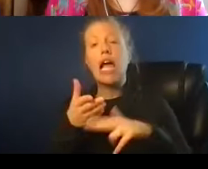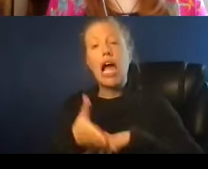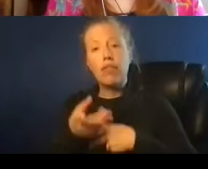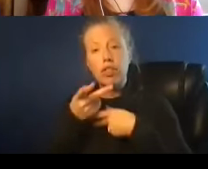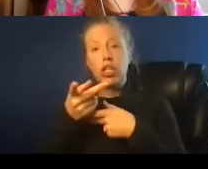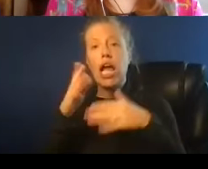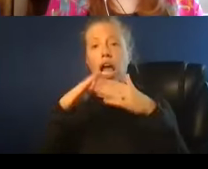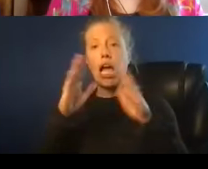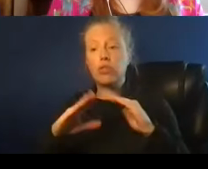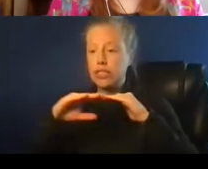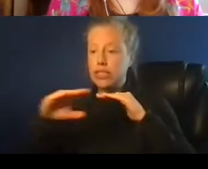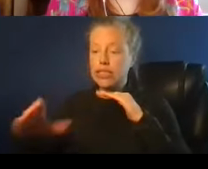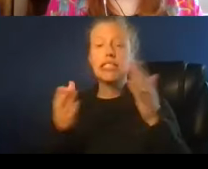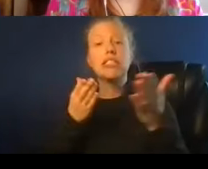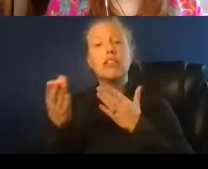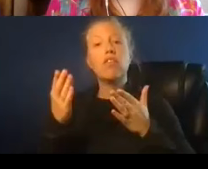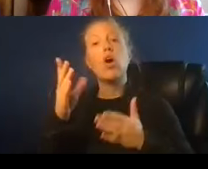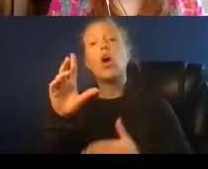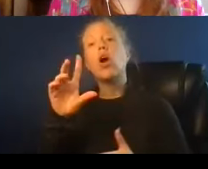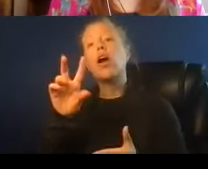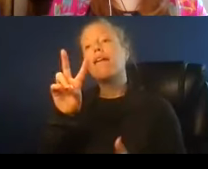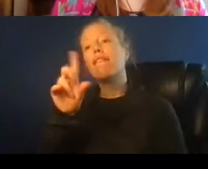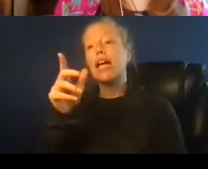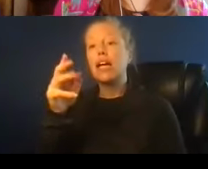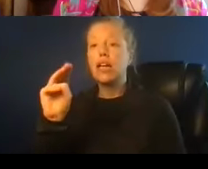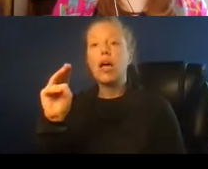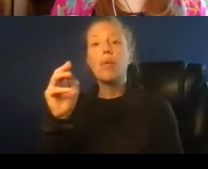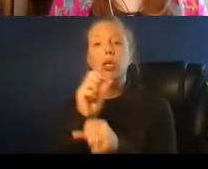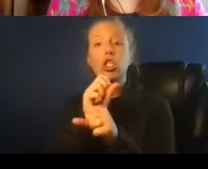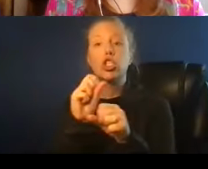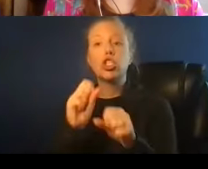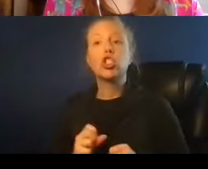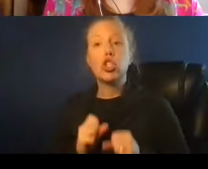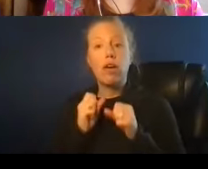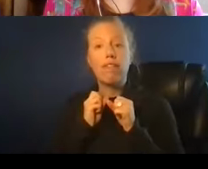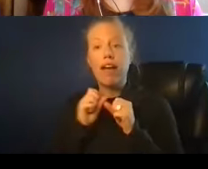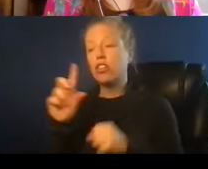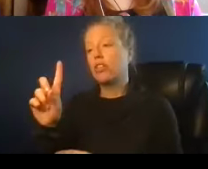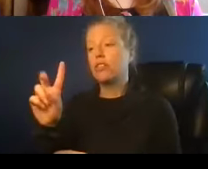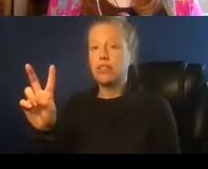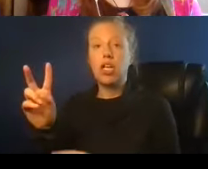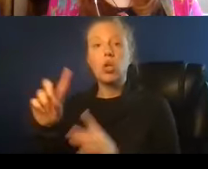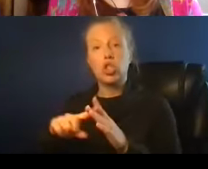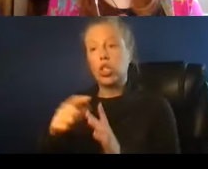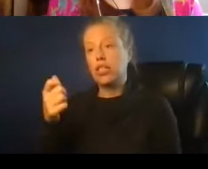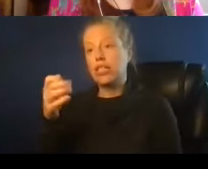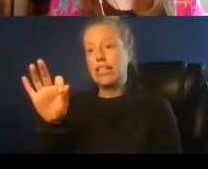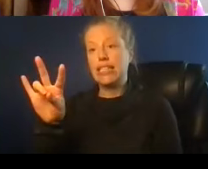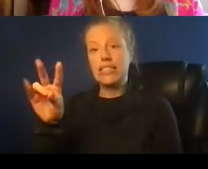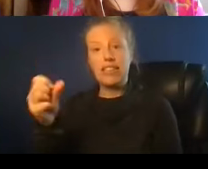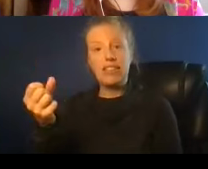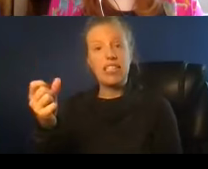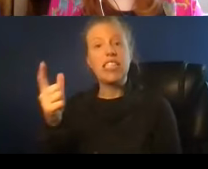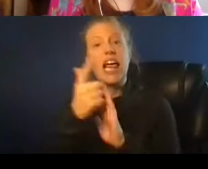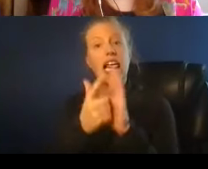stability services for victim survivors of domestic violence. We began in the early 1970s as a legal advice helpline